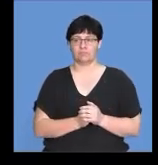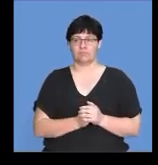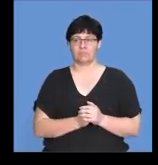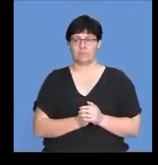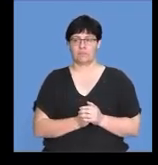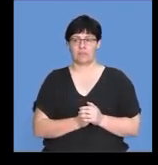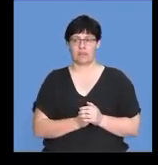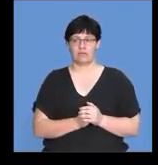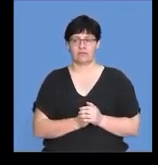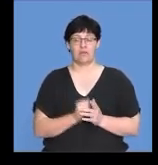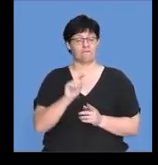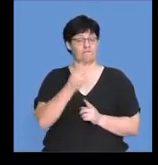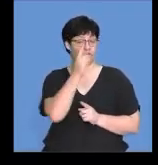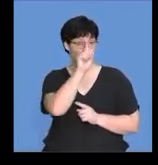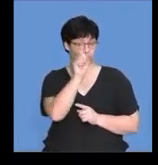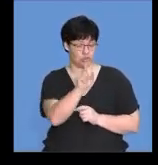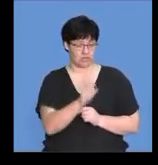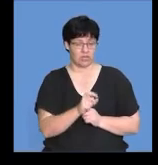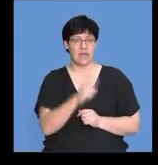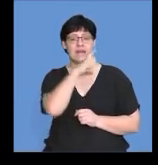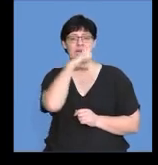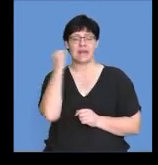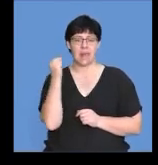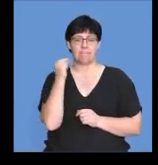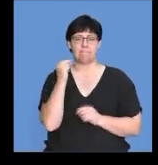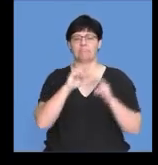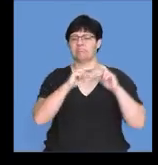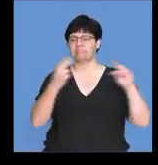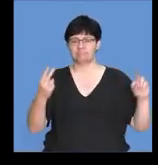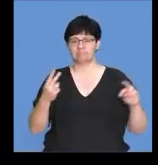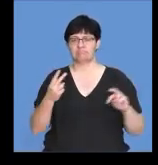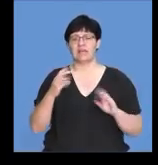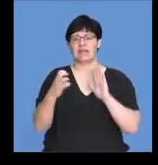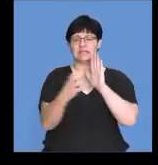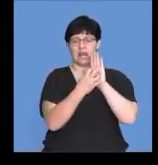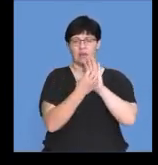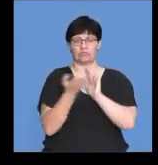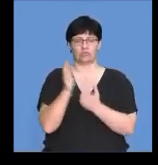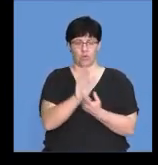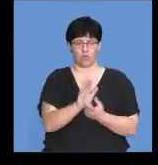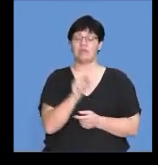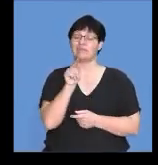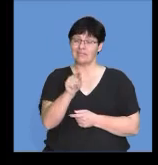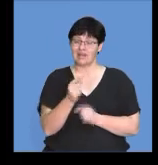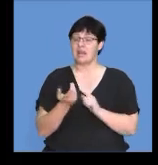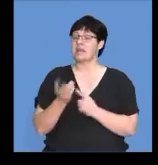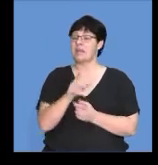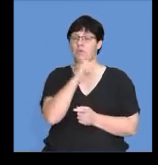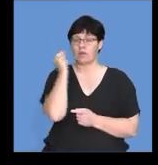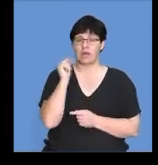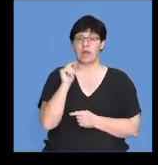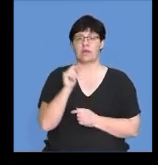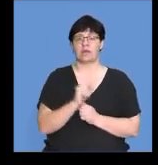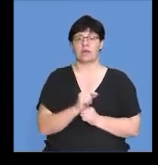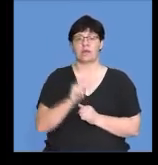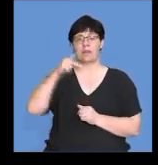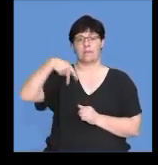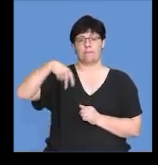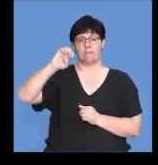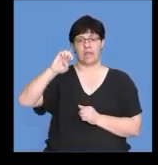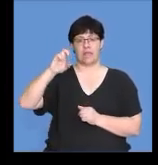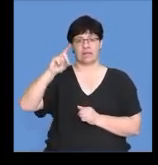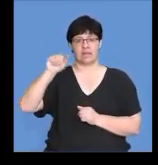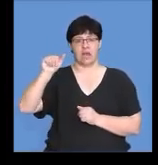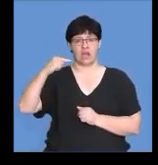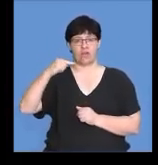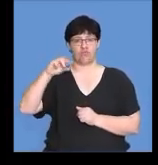so the first question, name the type of diagram shown, and as I mentioned, this type of diagram is called a pedigree